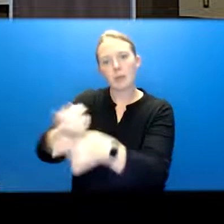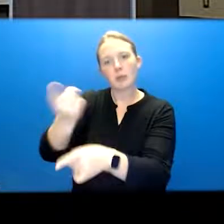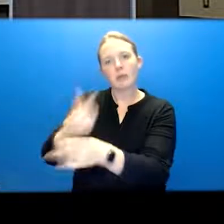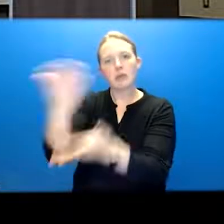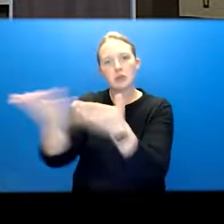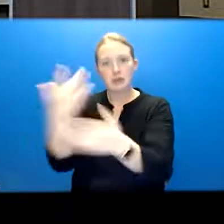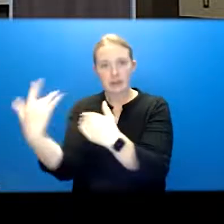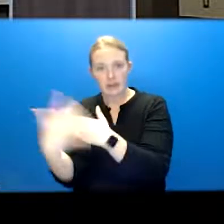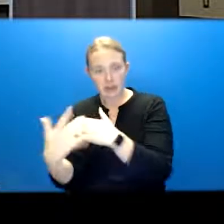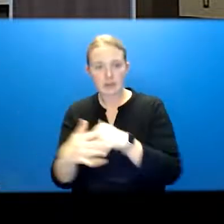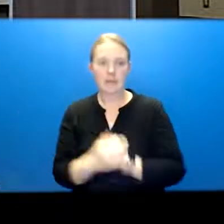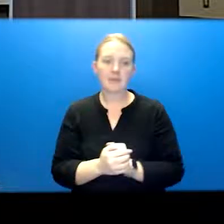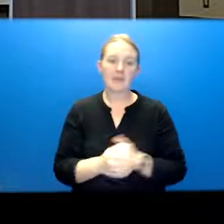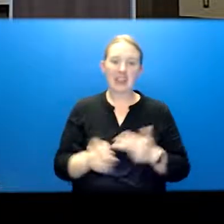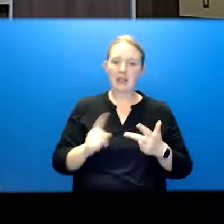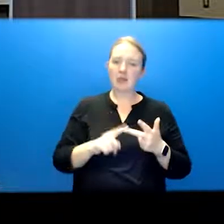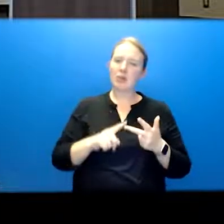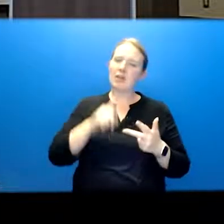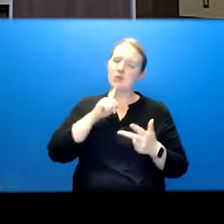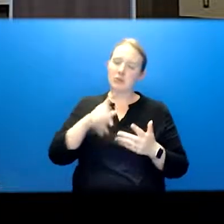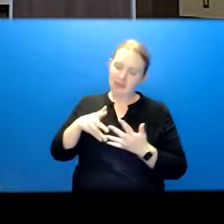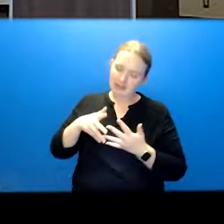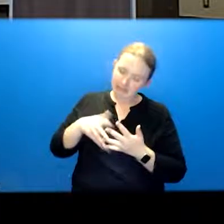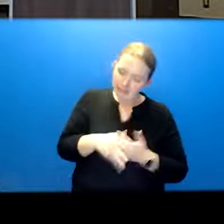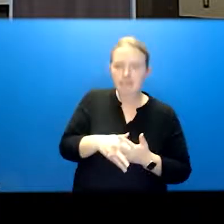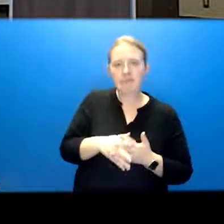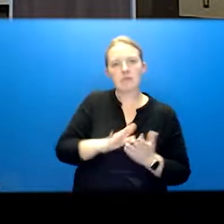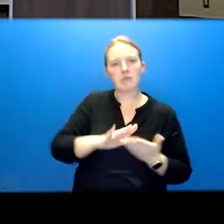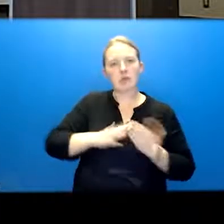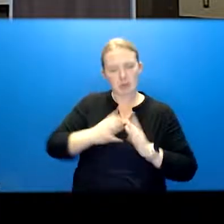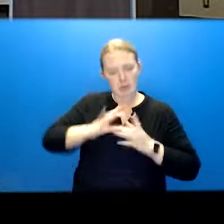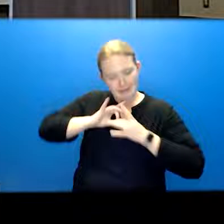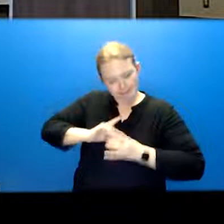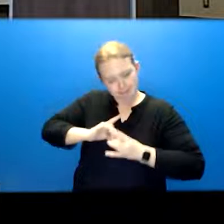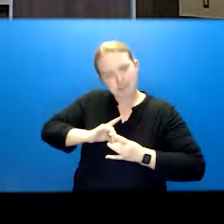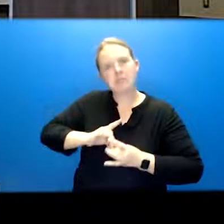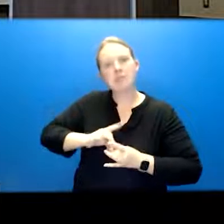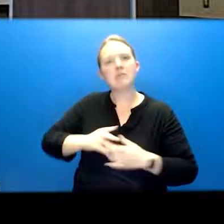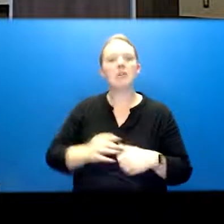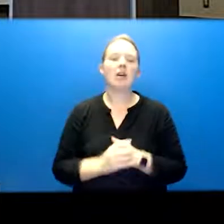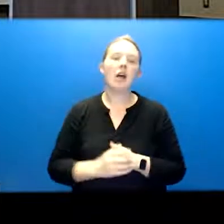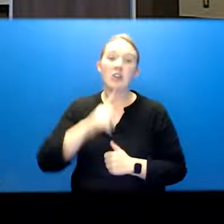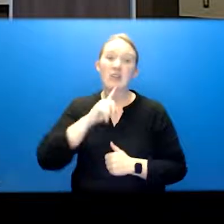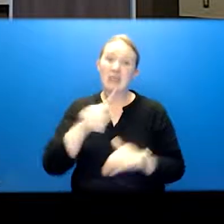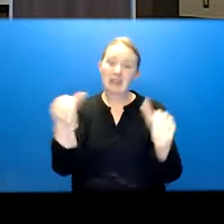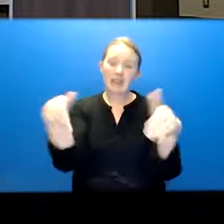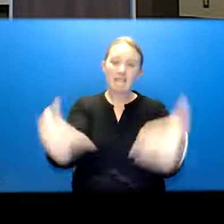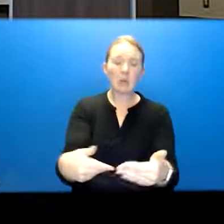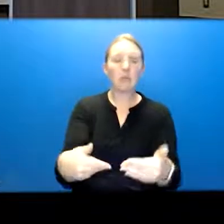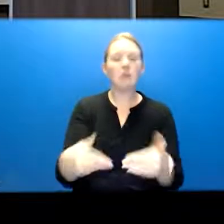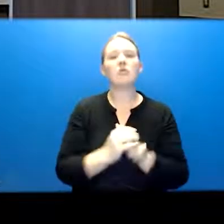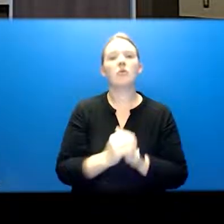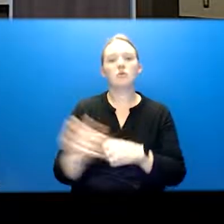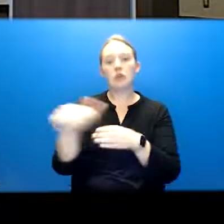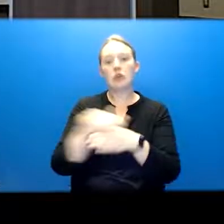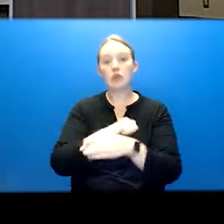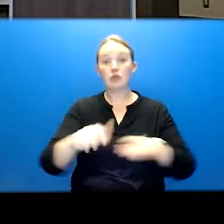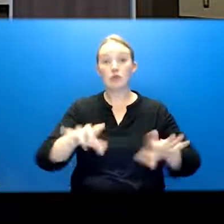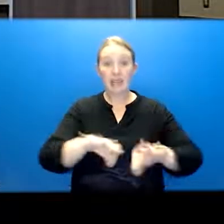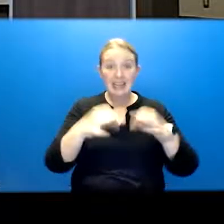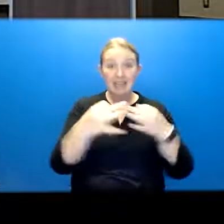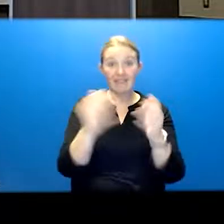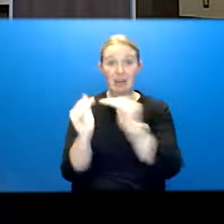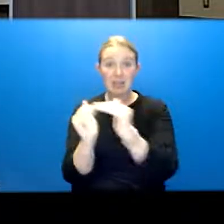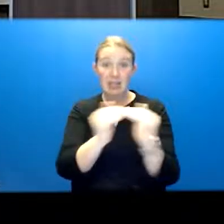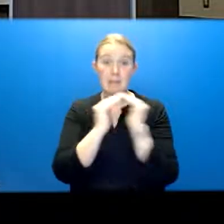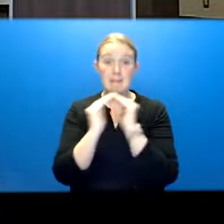is really enriched and embedded within the community. It is really looking at training family peers with